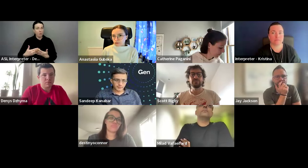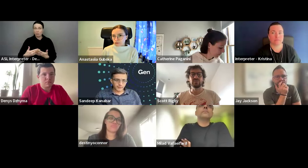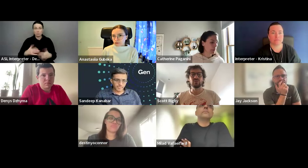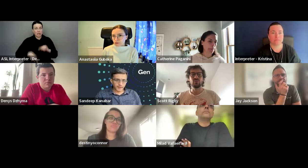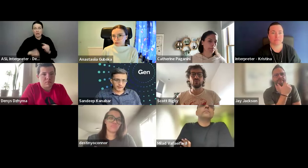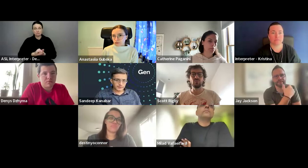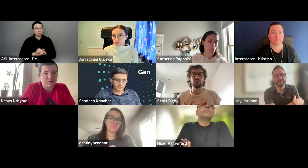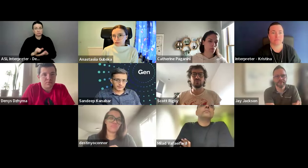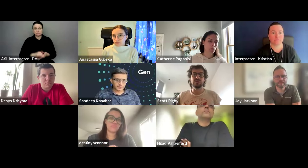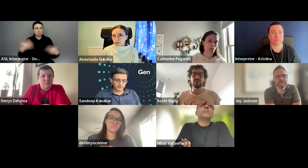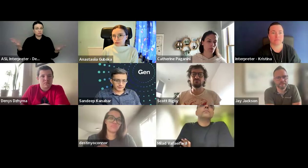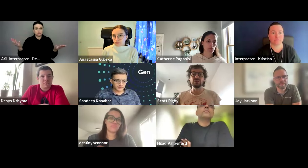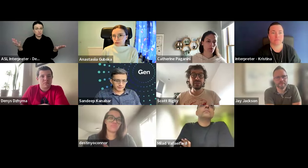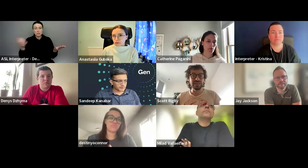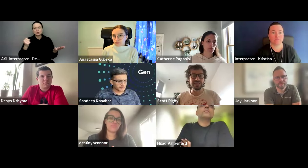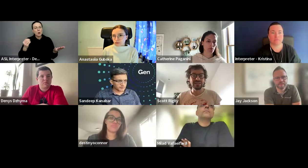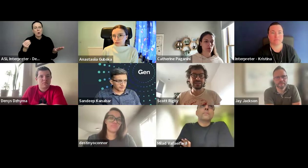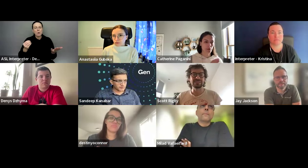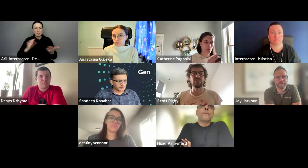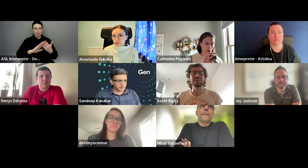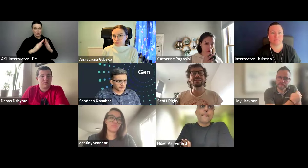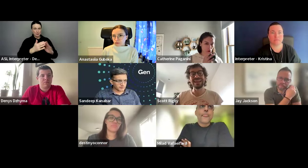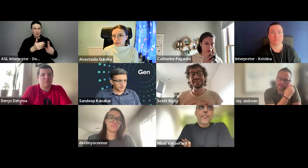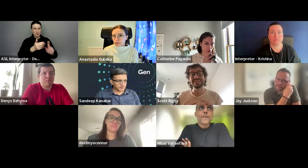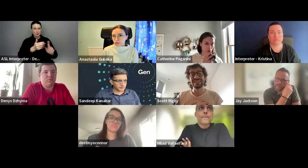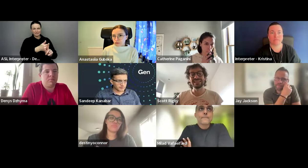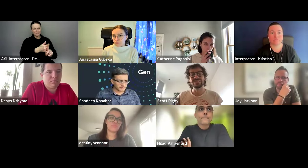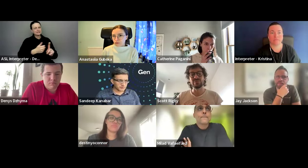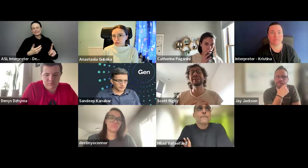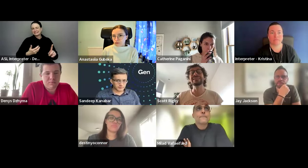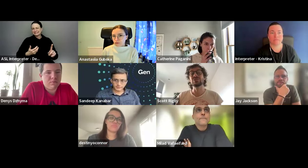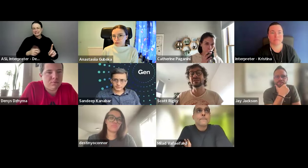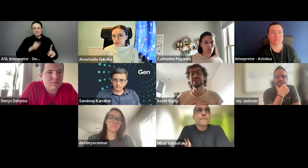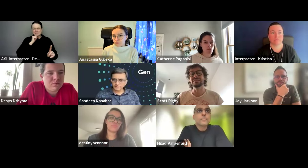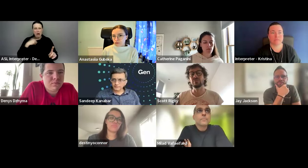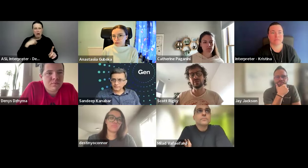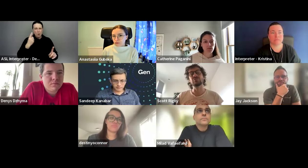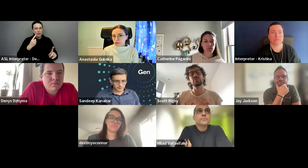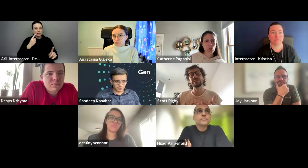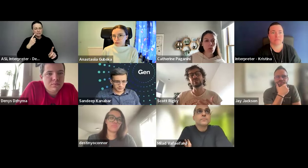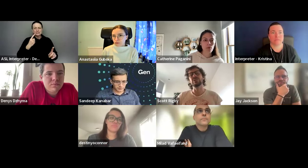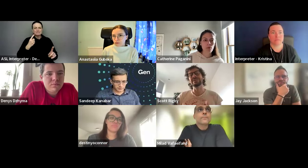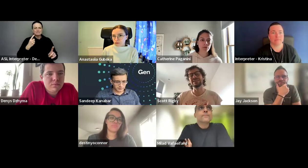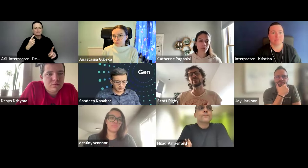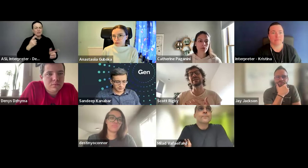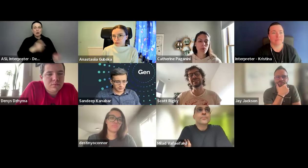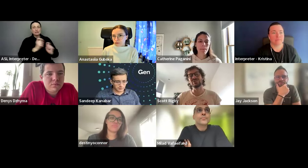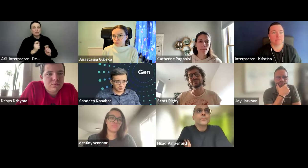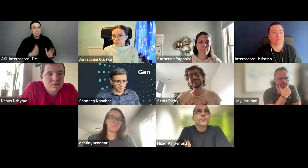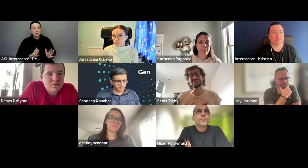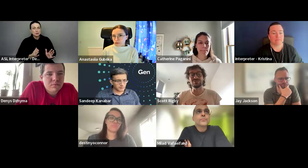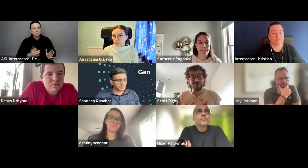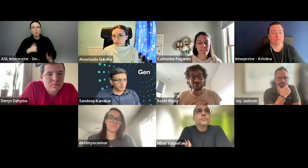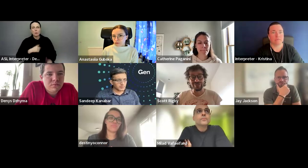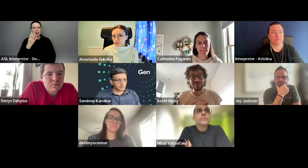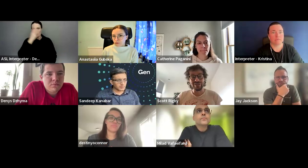unfortunately, the community doesn't always get the recognition, or contributors don't always get the recognition